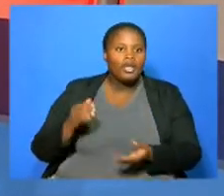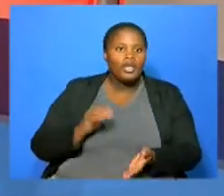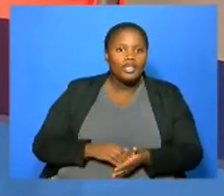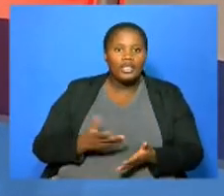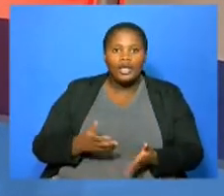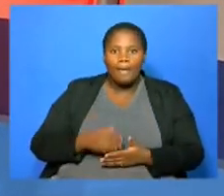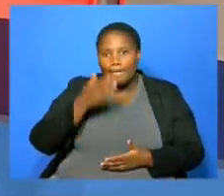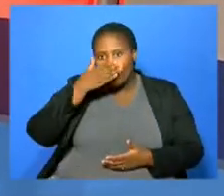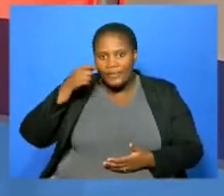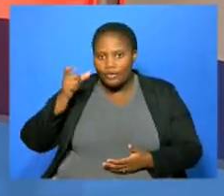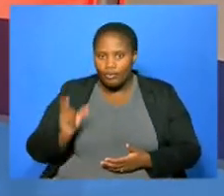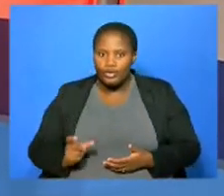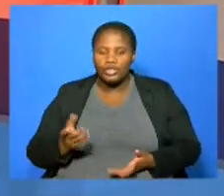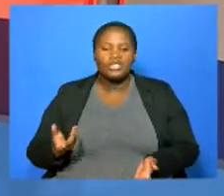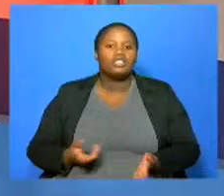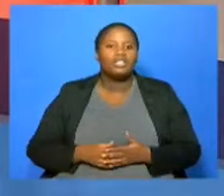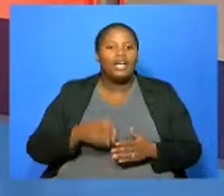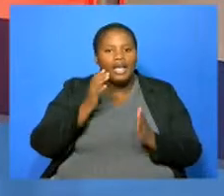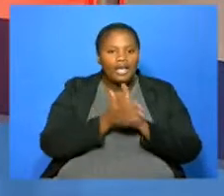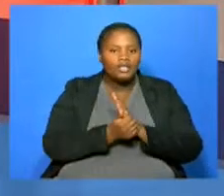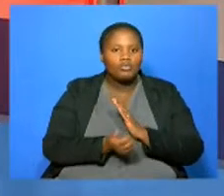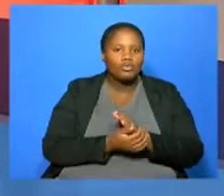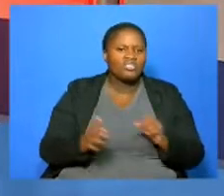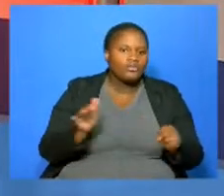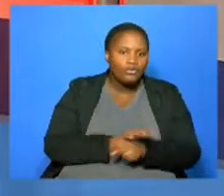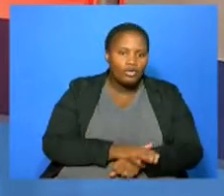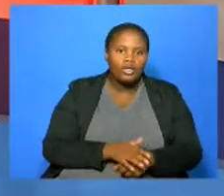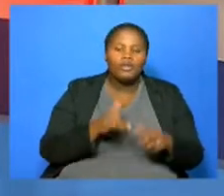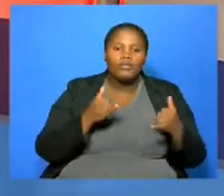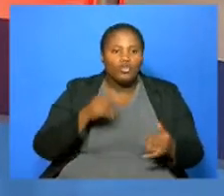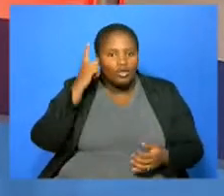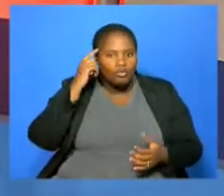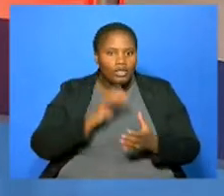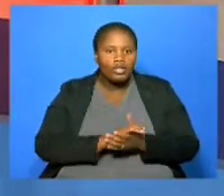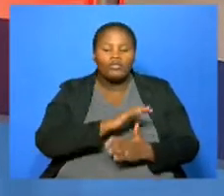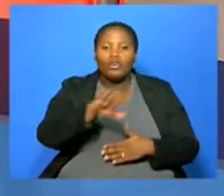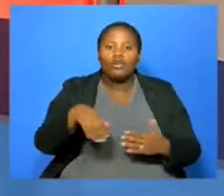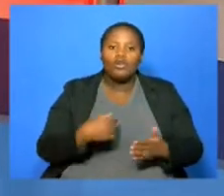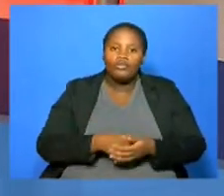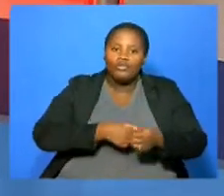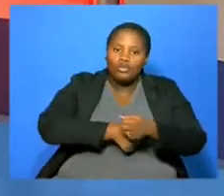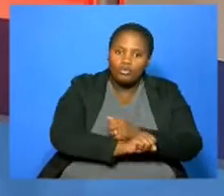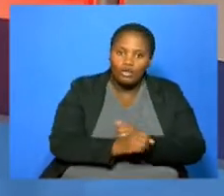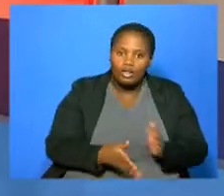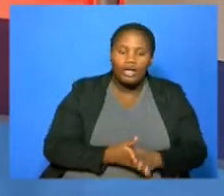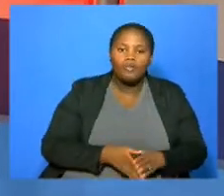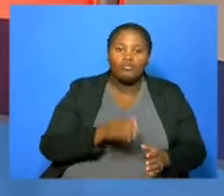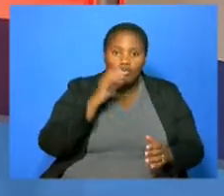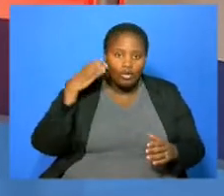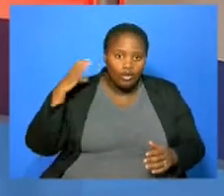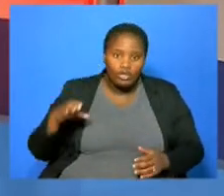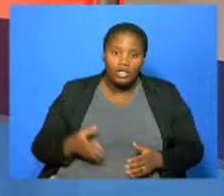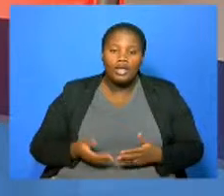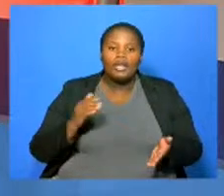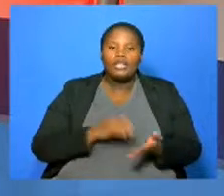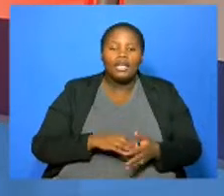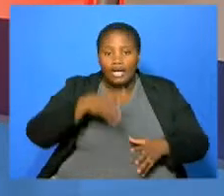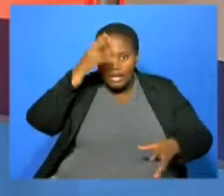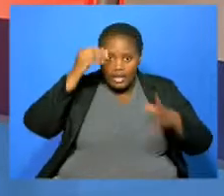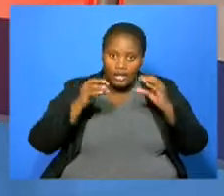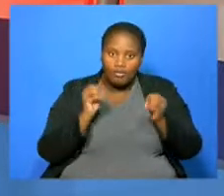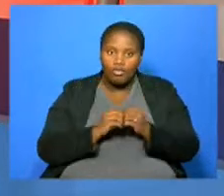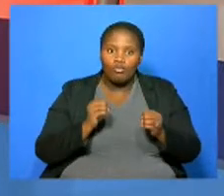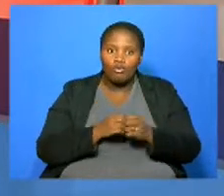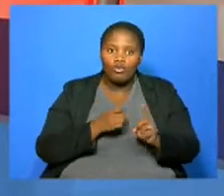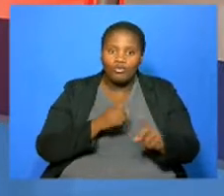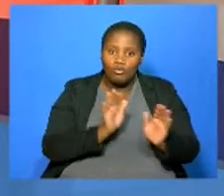yes, he's an icon indeed. And I believe all the administrators and all the football aspiring coaches will definitely learn a lot from the